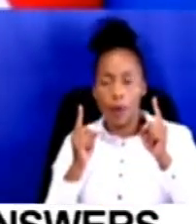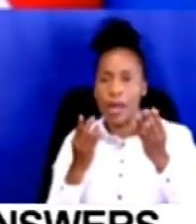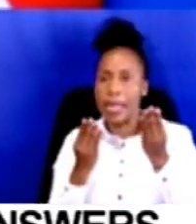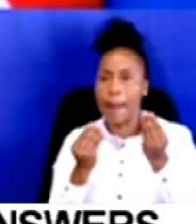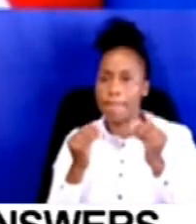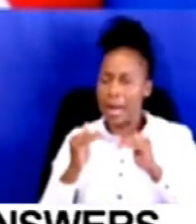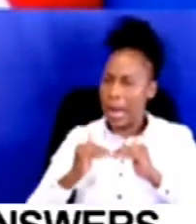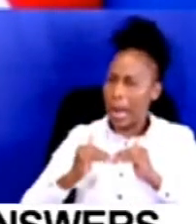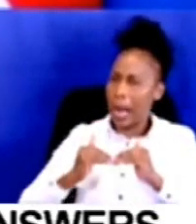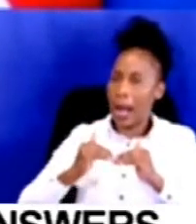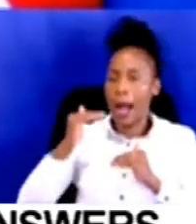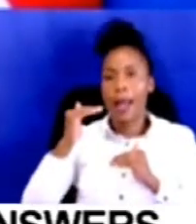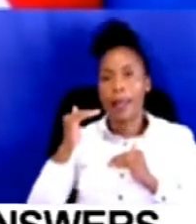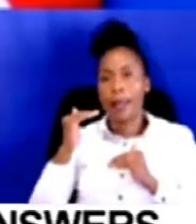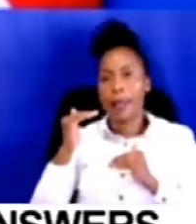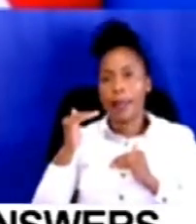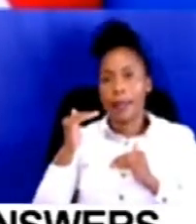number of